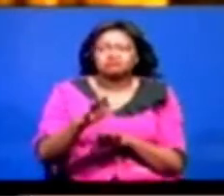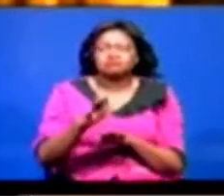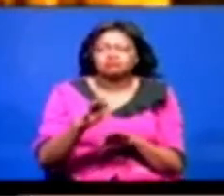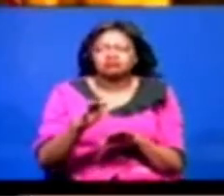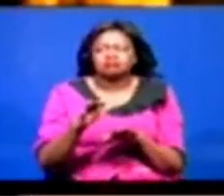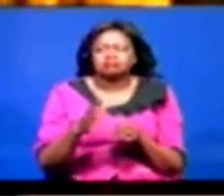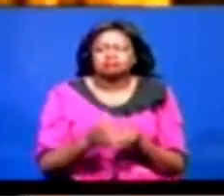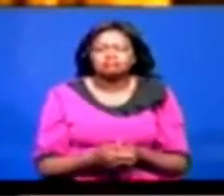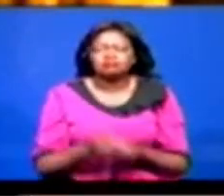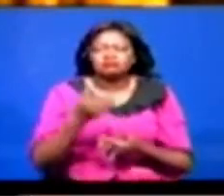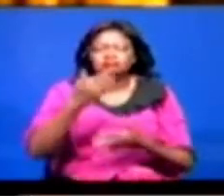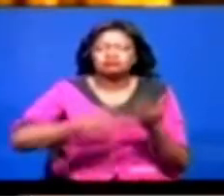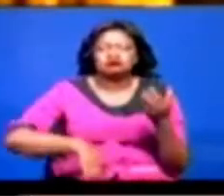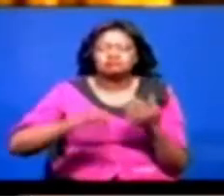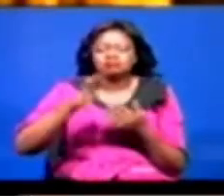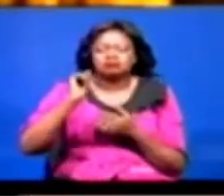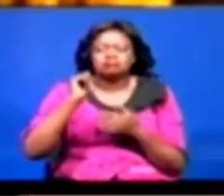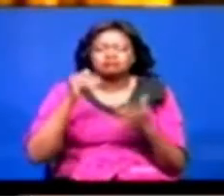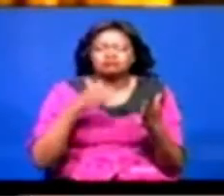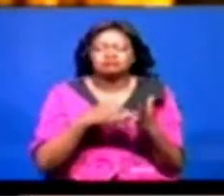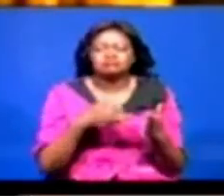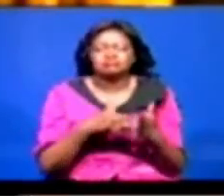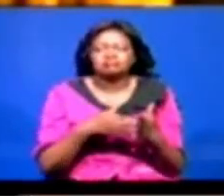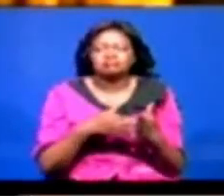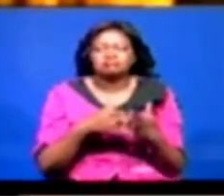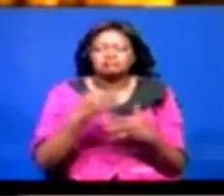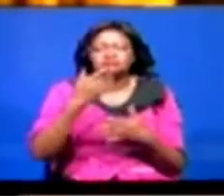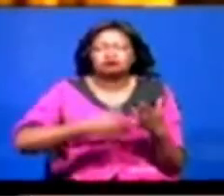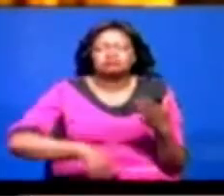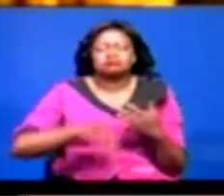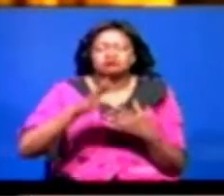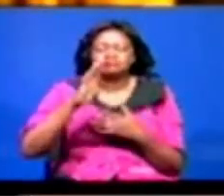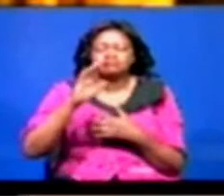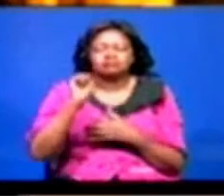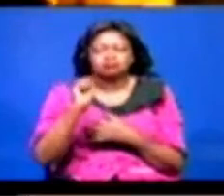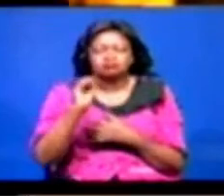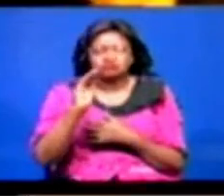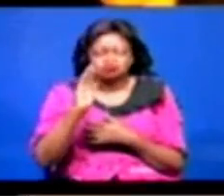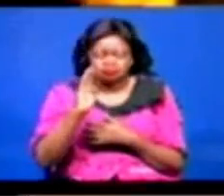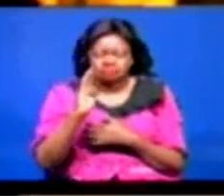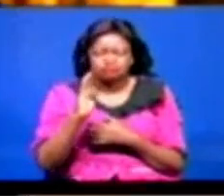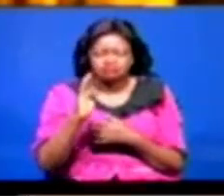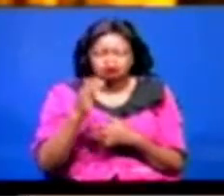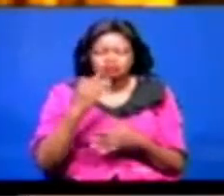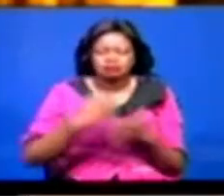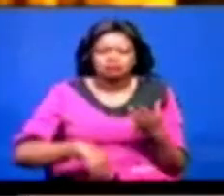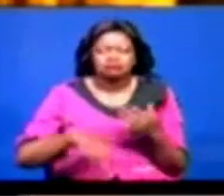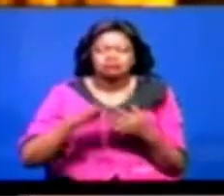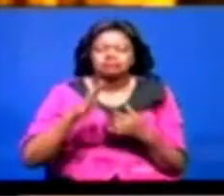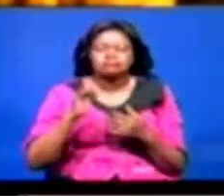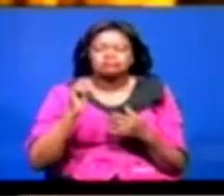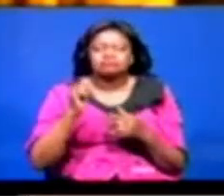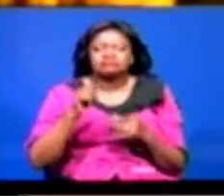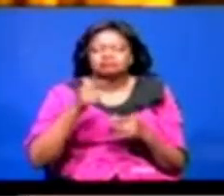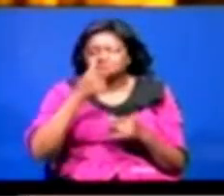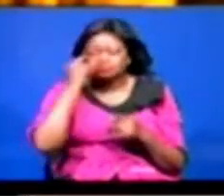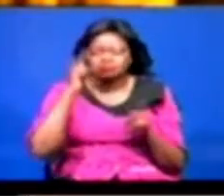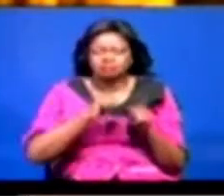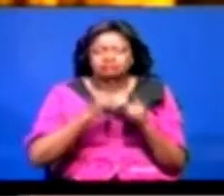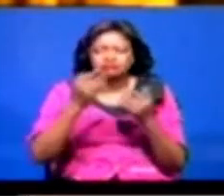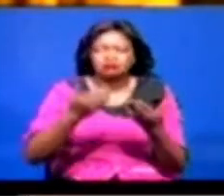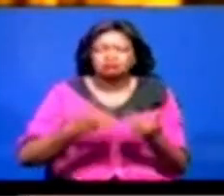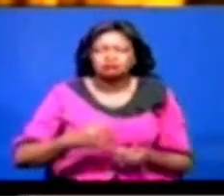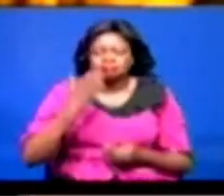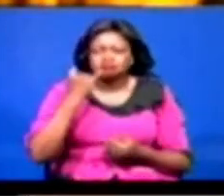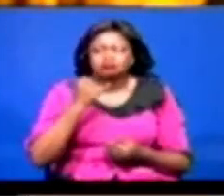Form 34A against the Form 34B, Form 34A original as brought by the